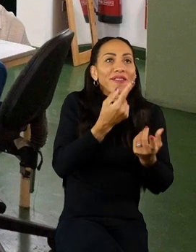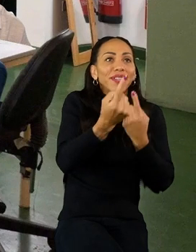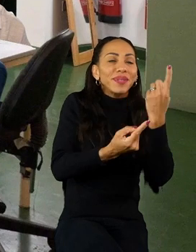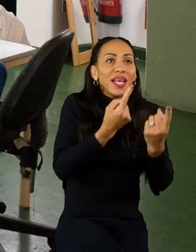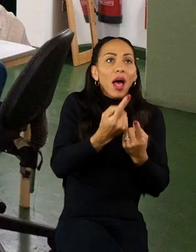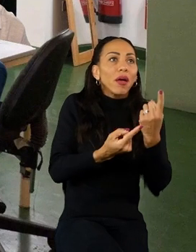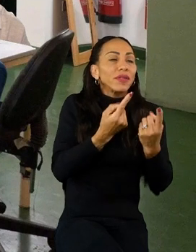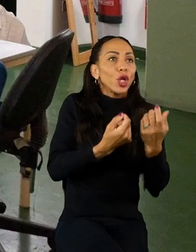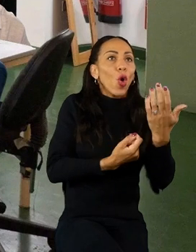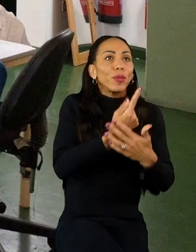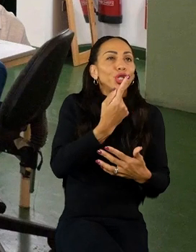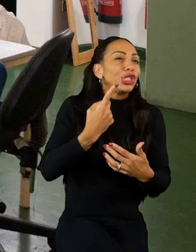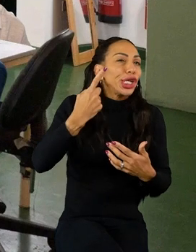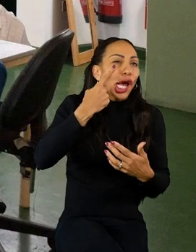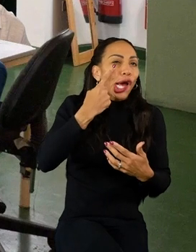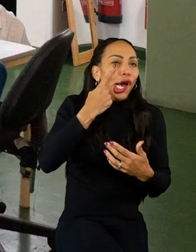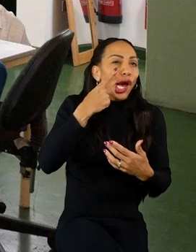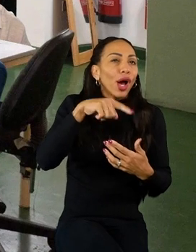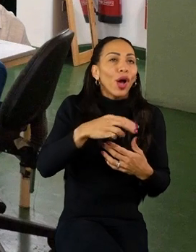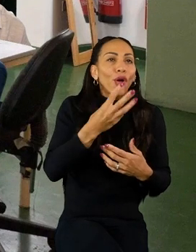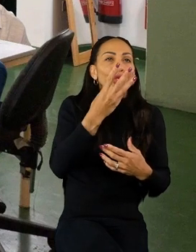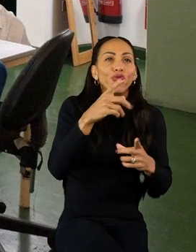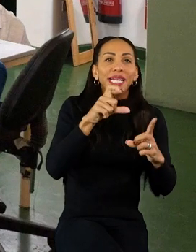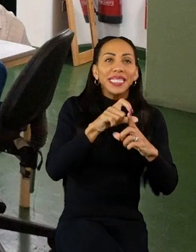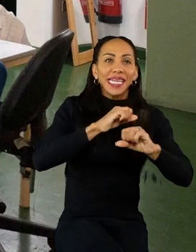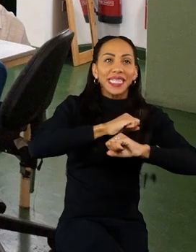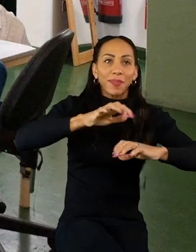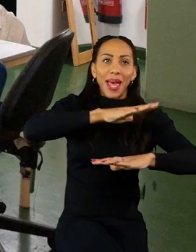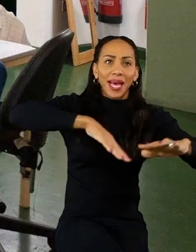of three-dimensional space that they hadn't really explored before.